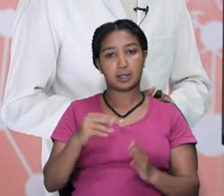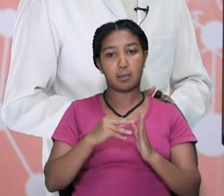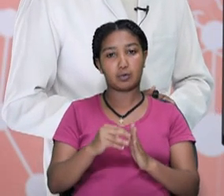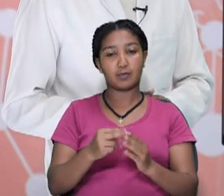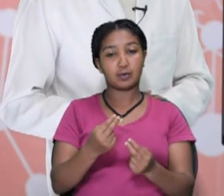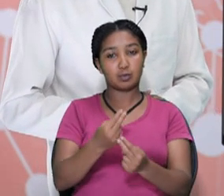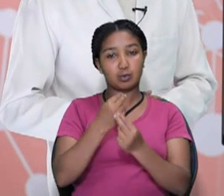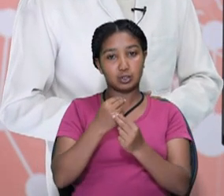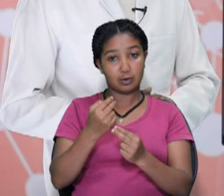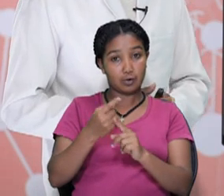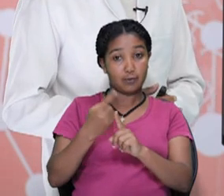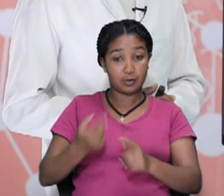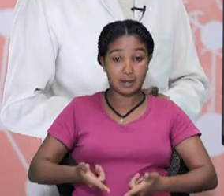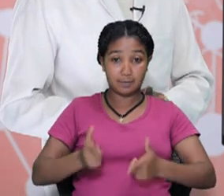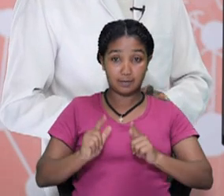other modes of nutrition for survival,